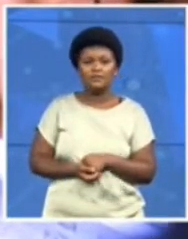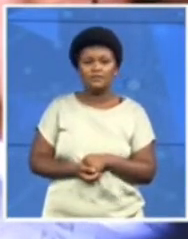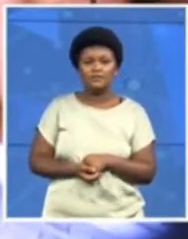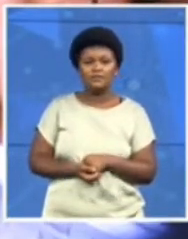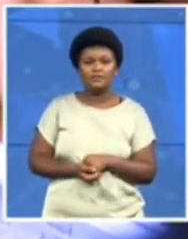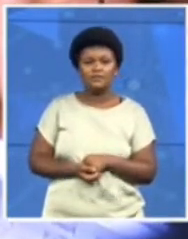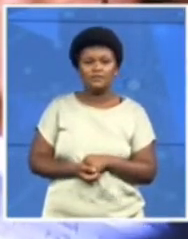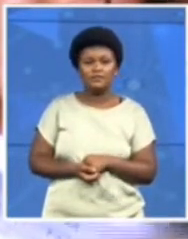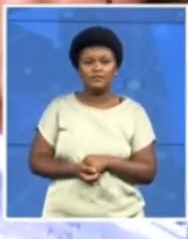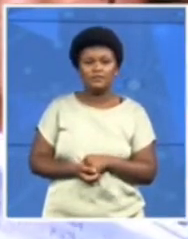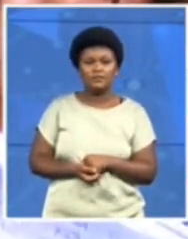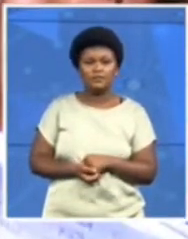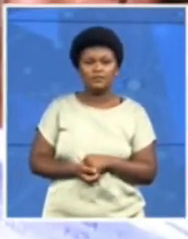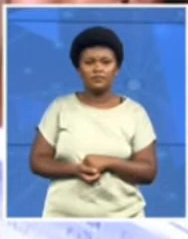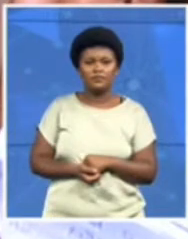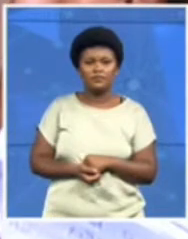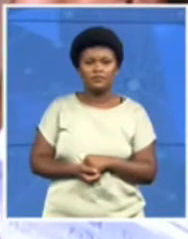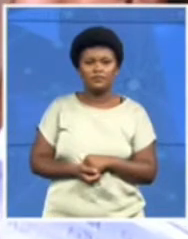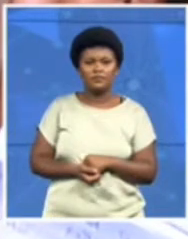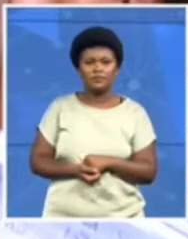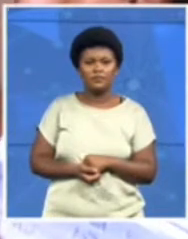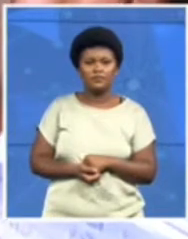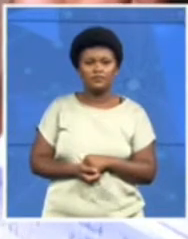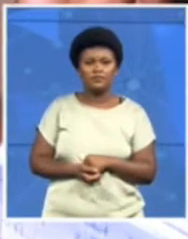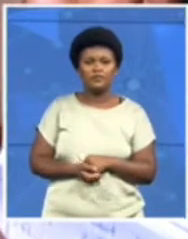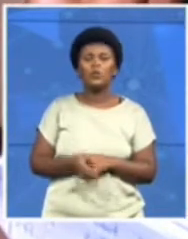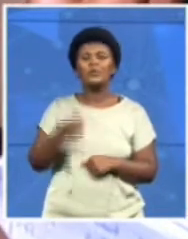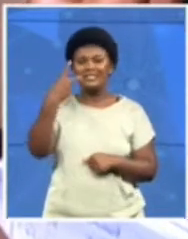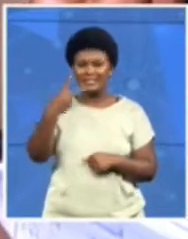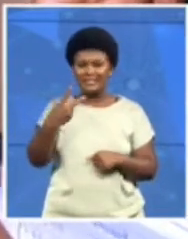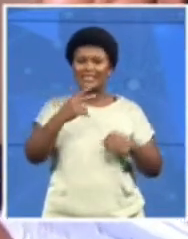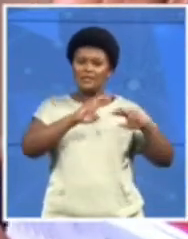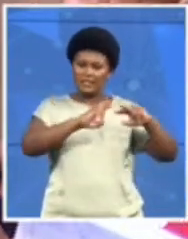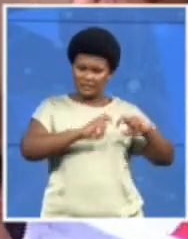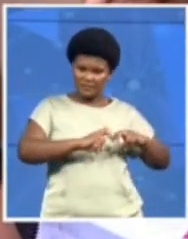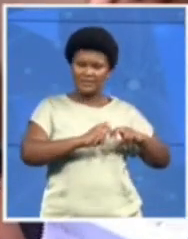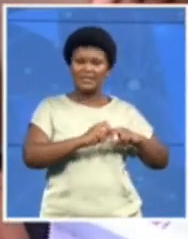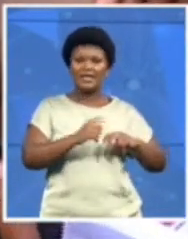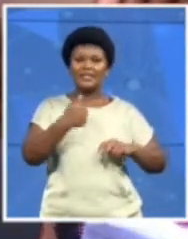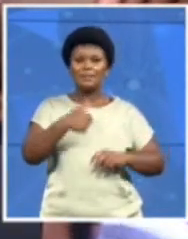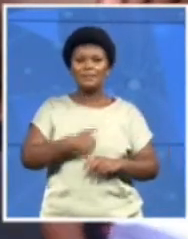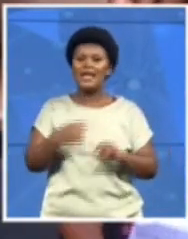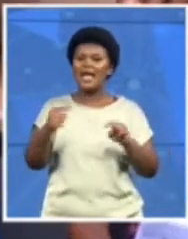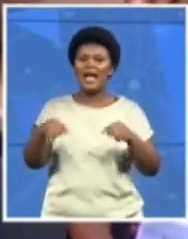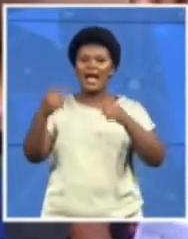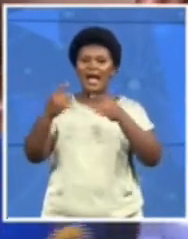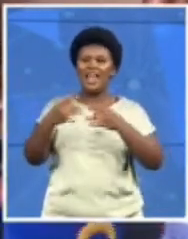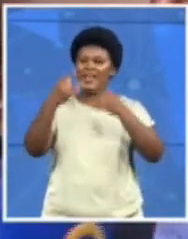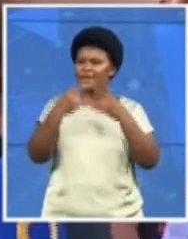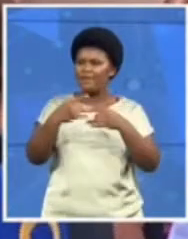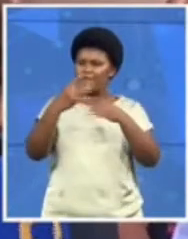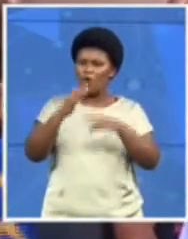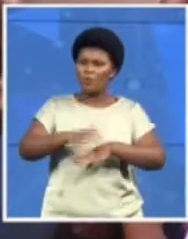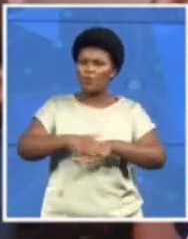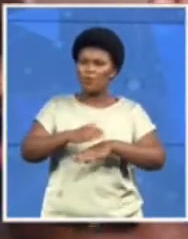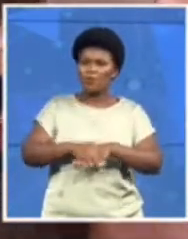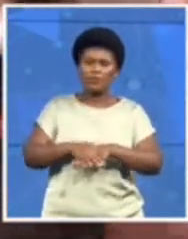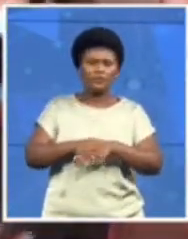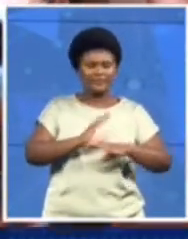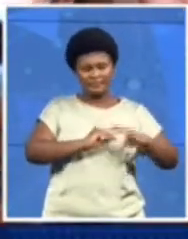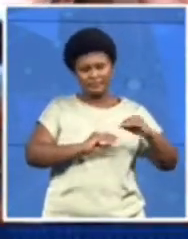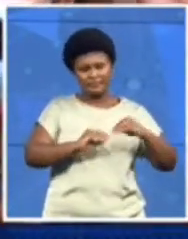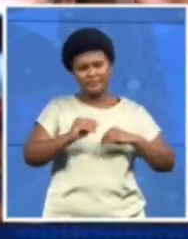to merits of the case, as I've already indicated that I won't discuss merits of the case. Mr. Godla, we understand that